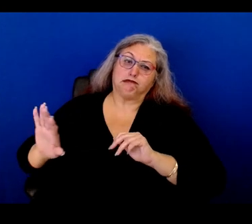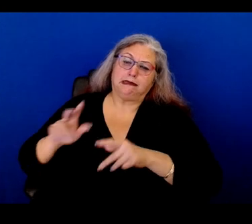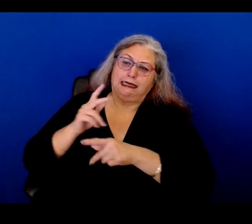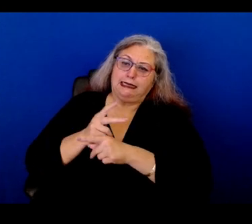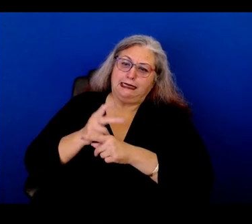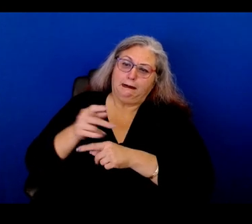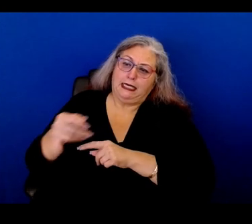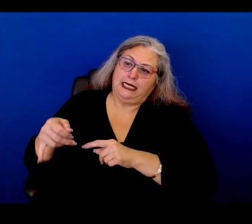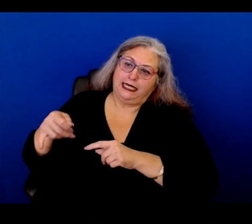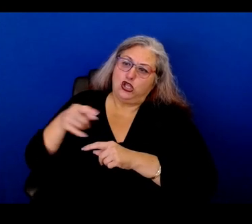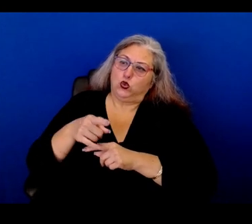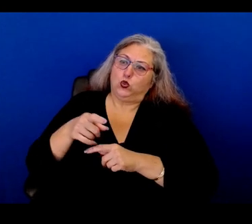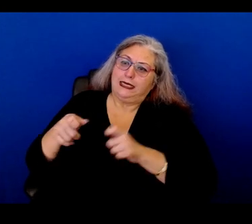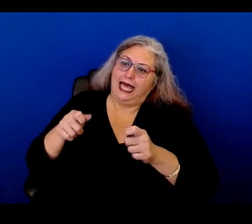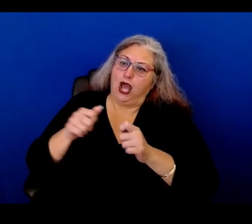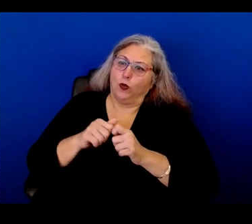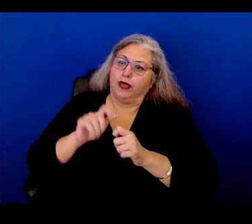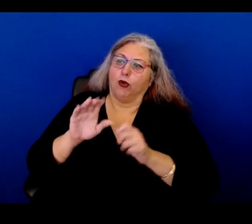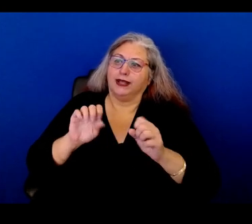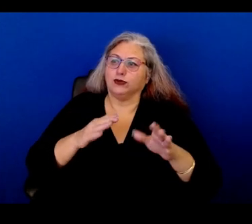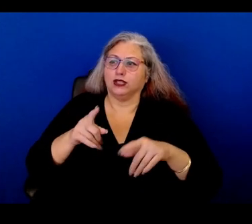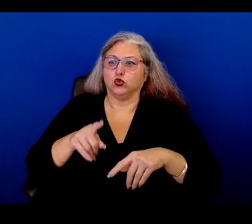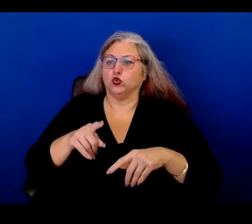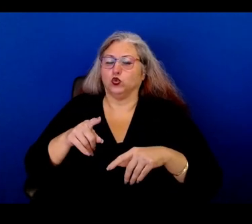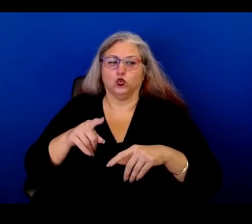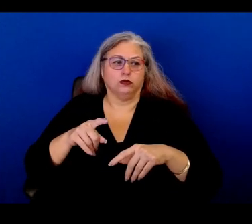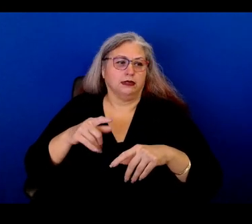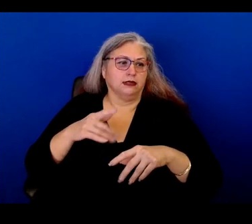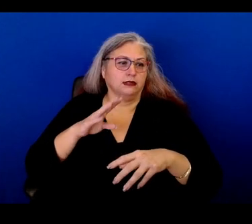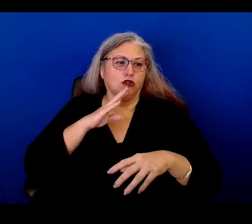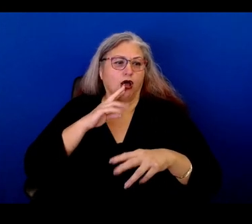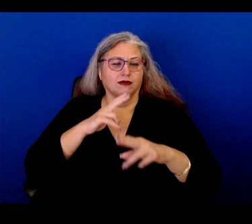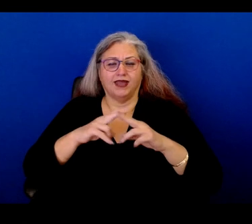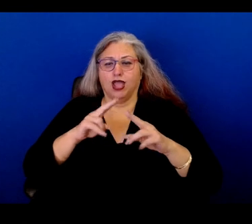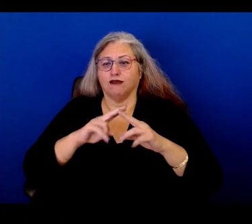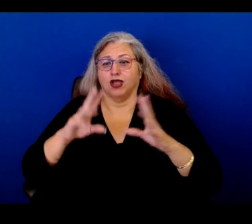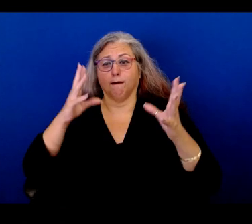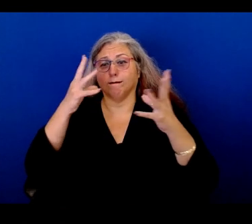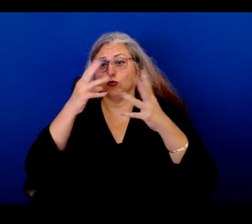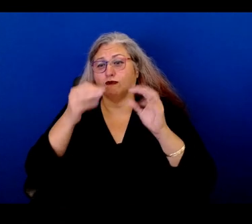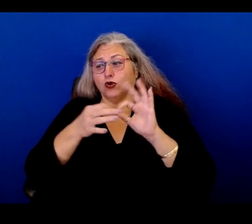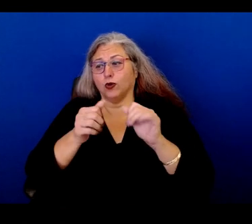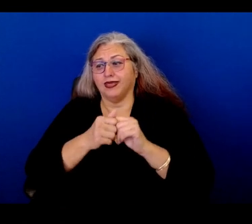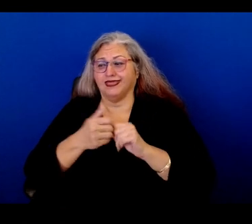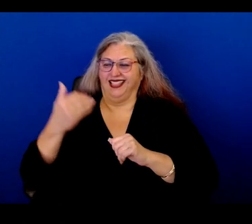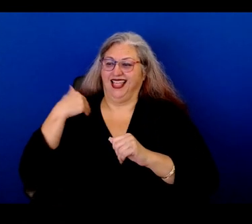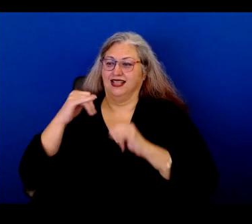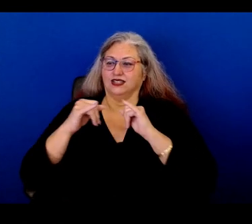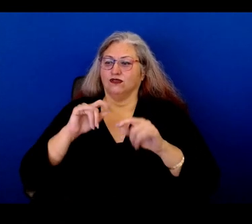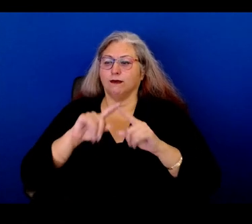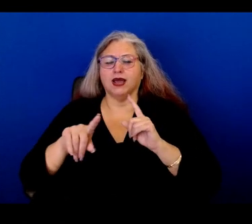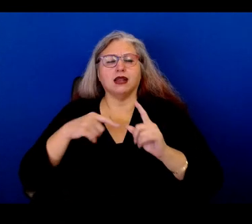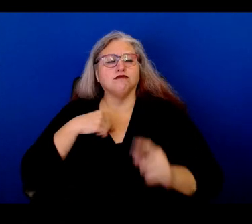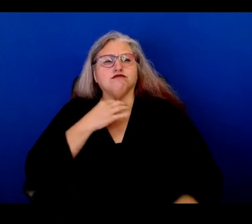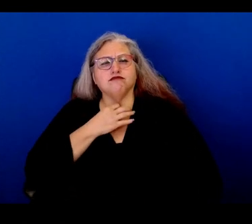distance. You've always dealt with your mortality, and you spoke very beautifully about that in the last interview. But I think that I want